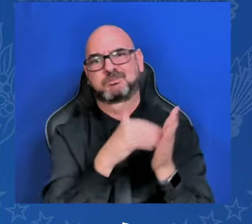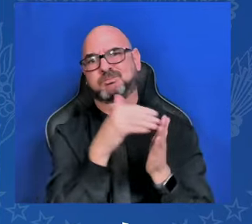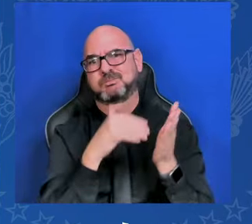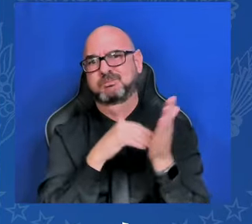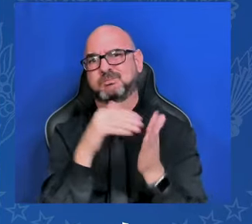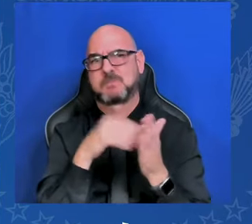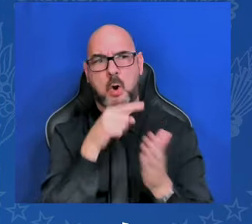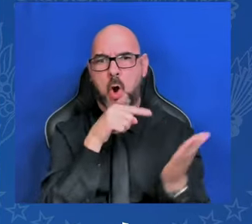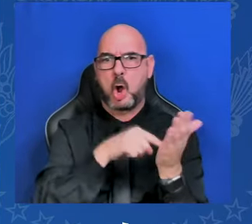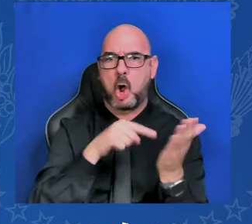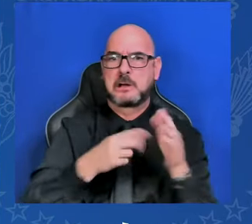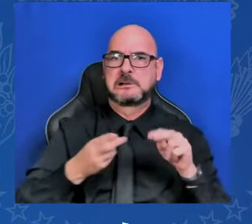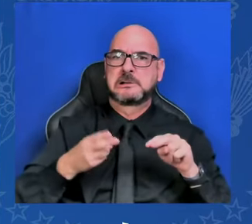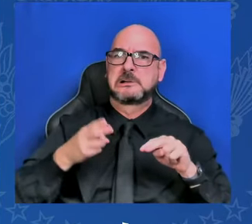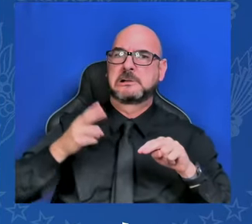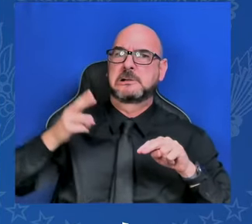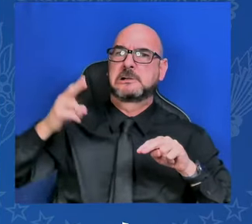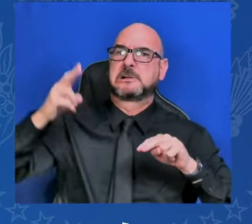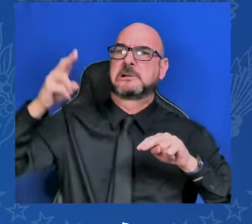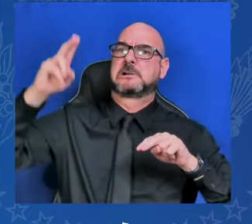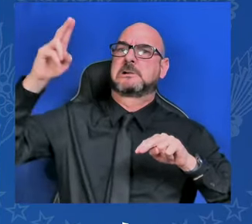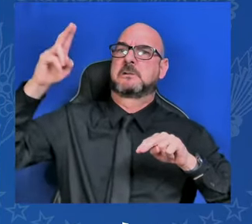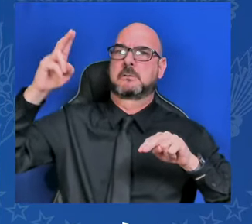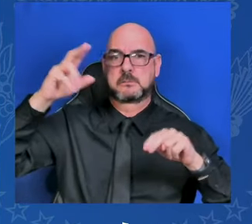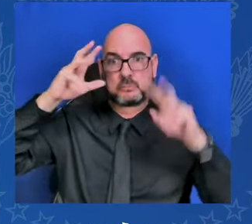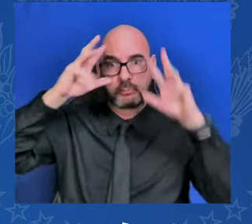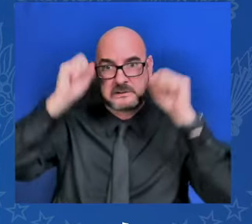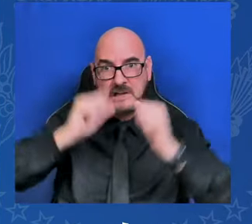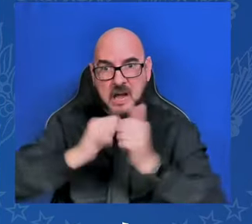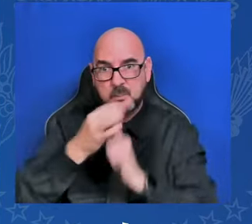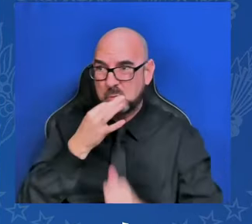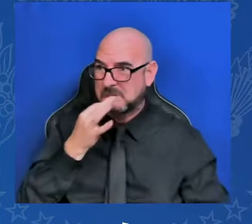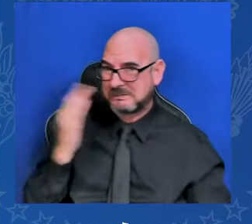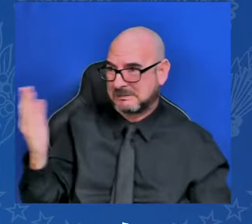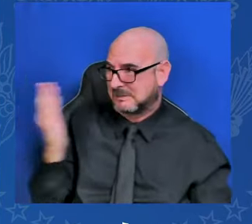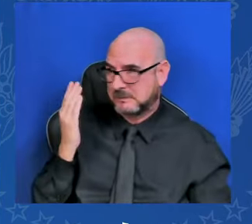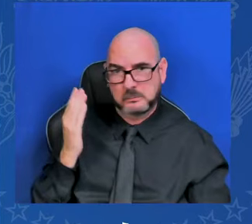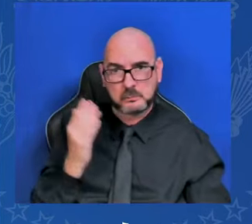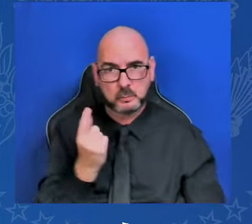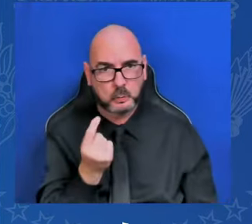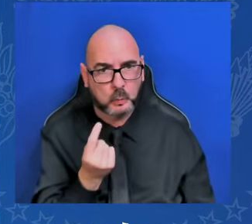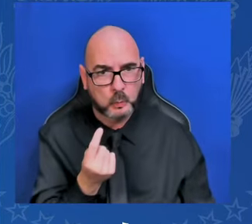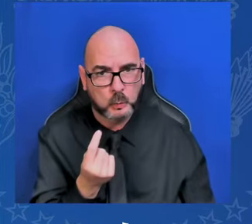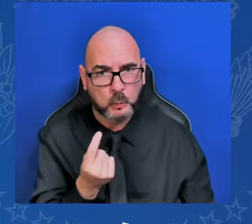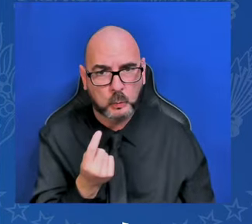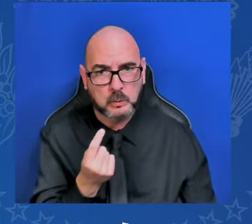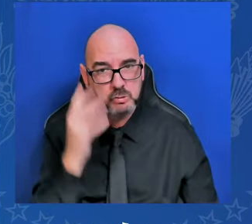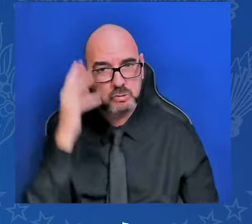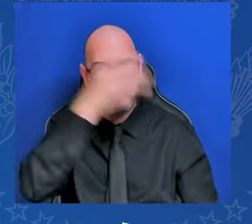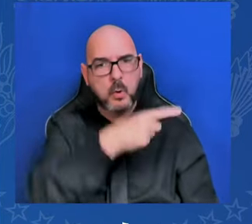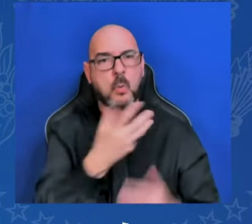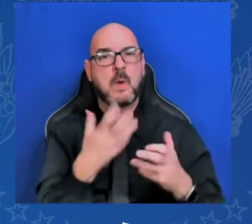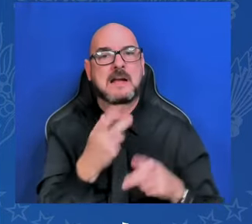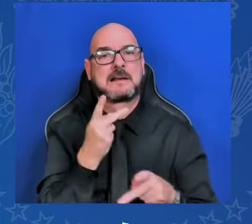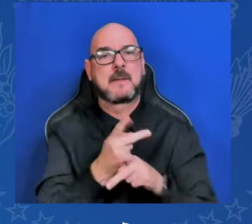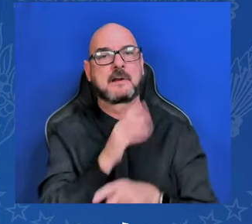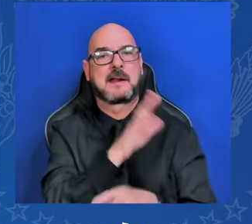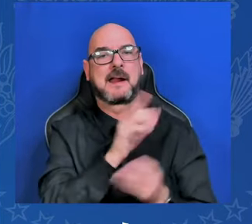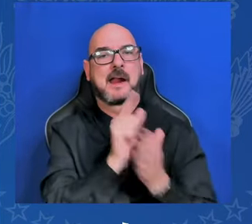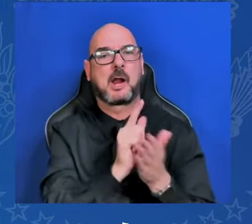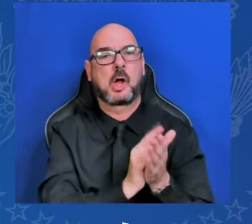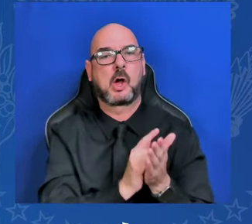of what we're going to do. He's already said he wants to not only keep it, but increase it. Finishing the job means